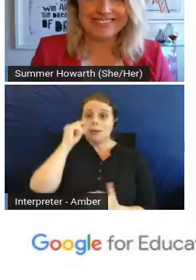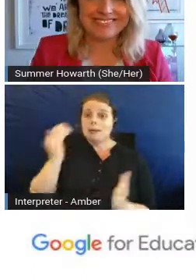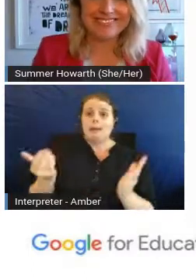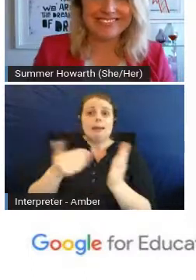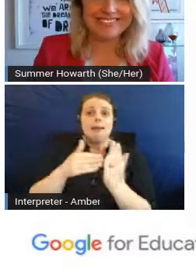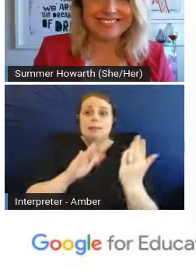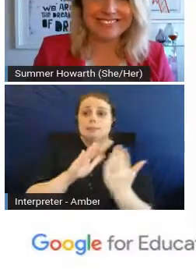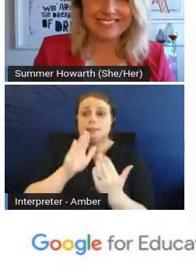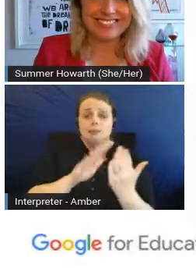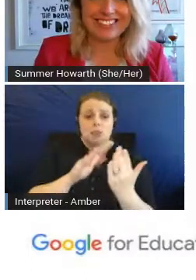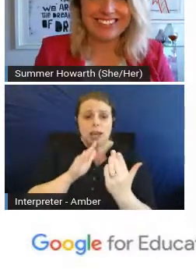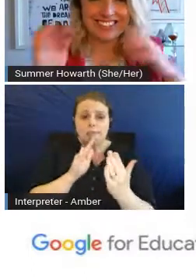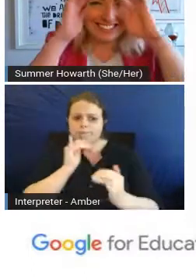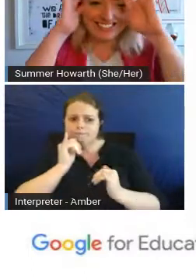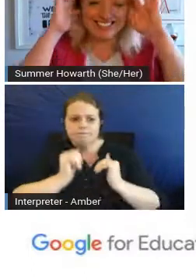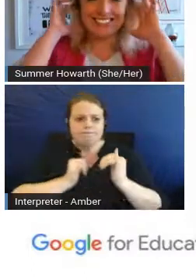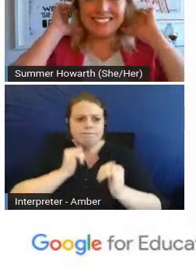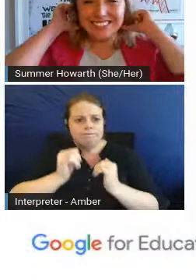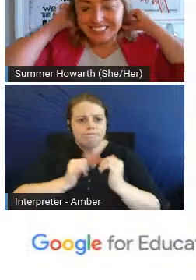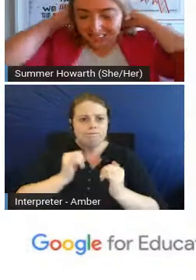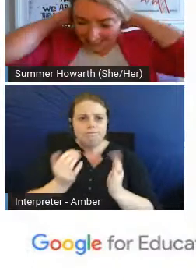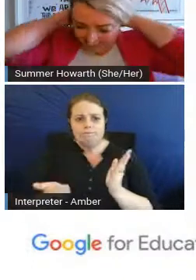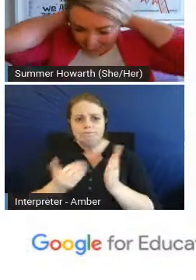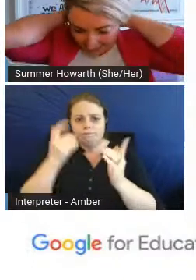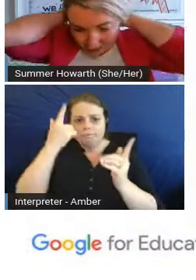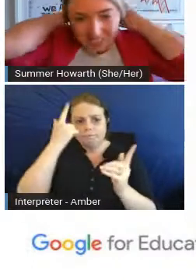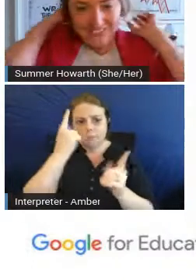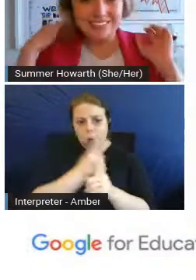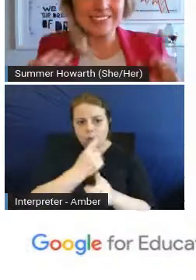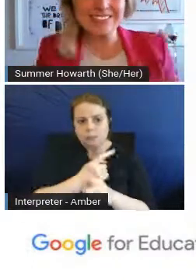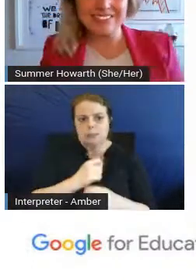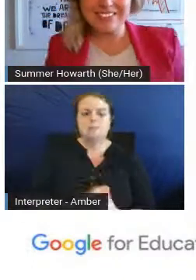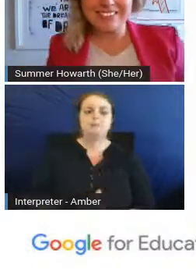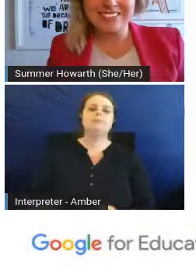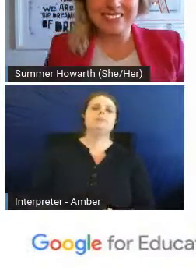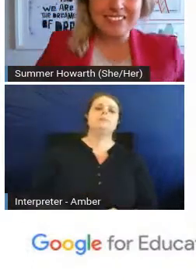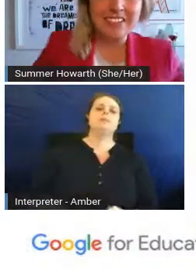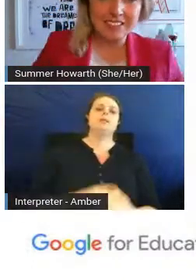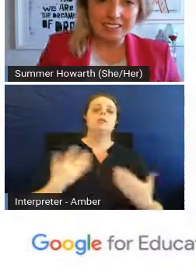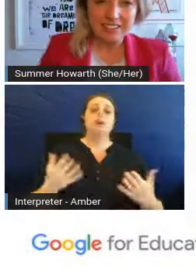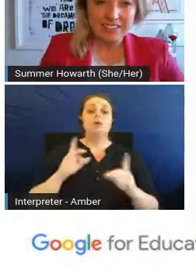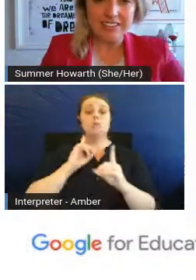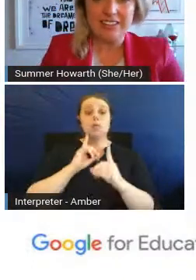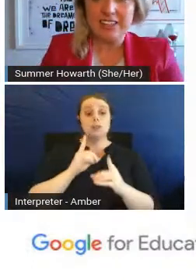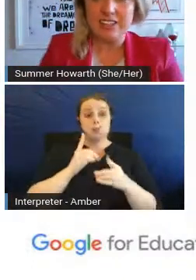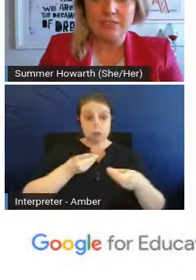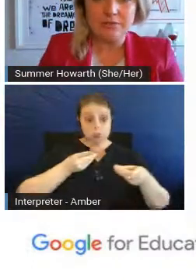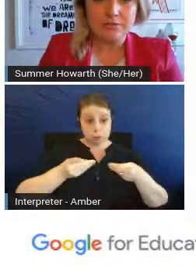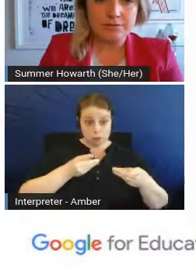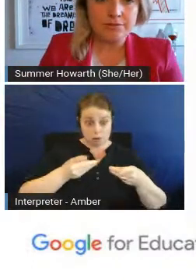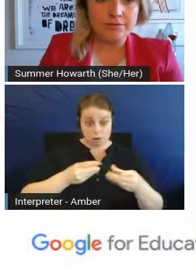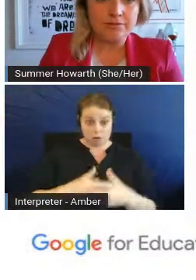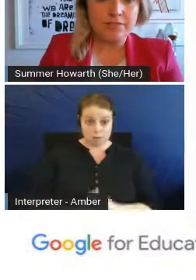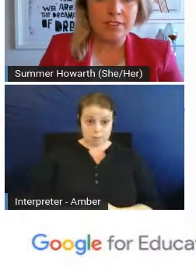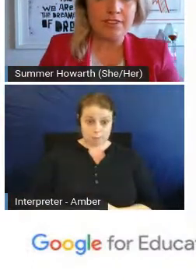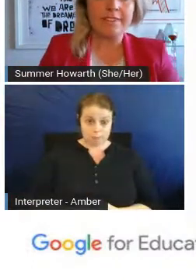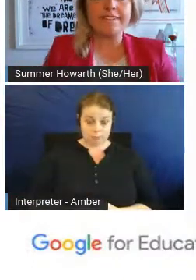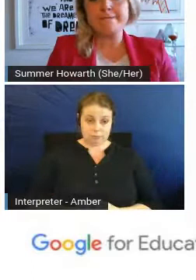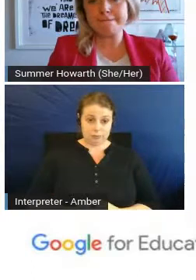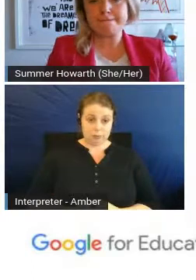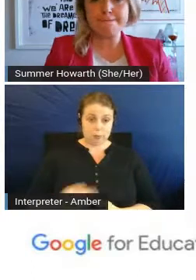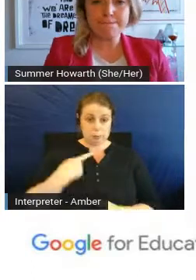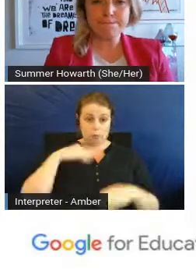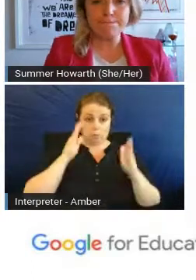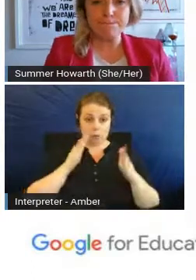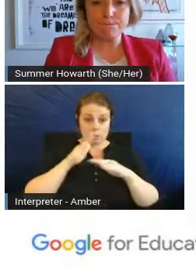critique this at any point. So in terms of instructional design today, we're looking at something that's called the phased learning